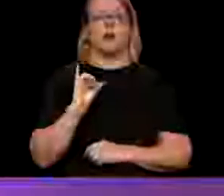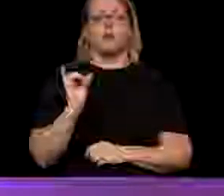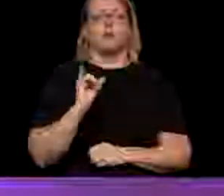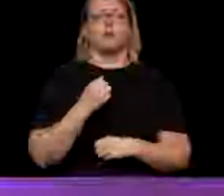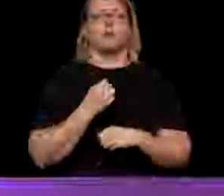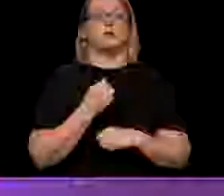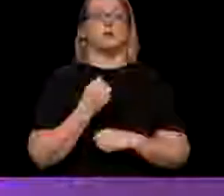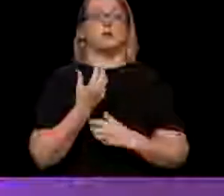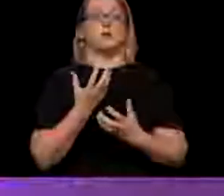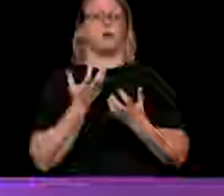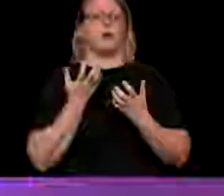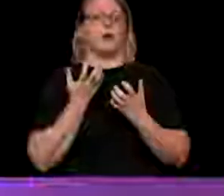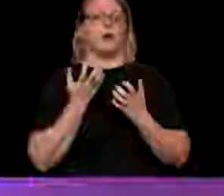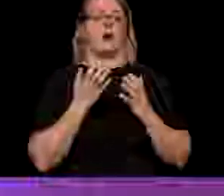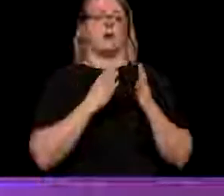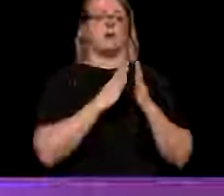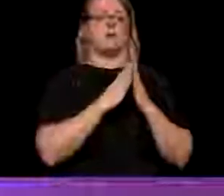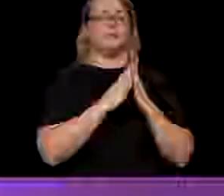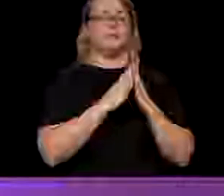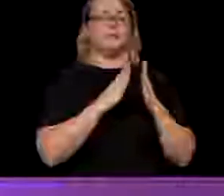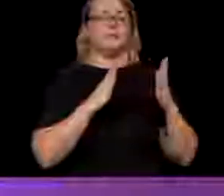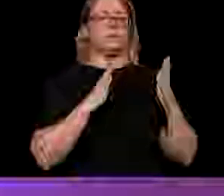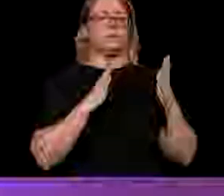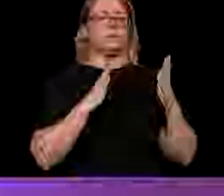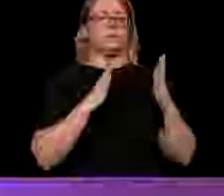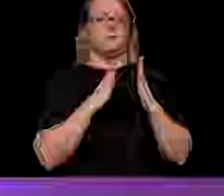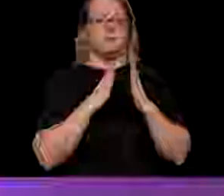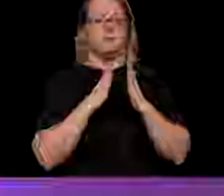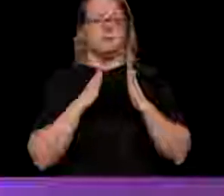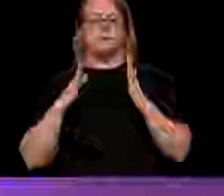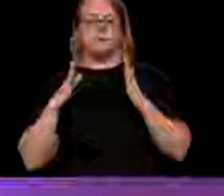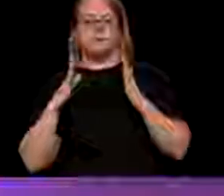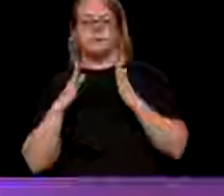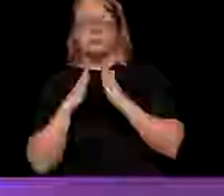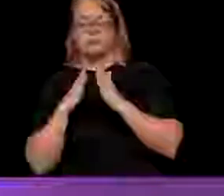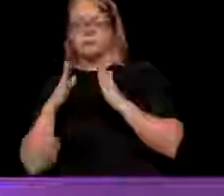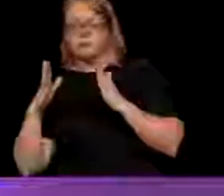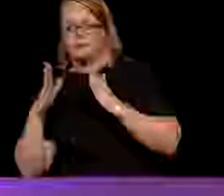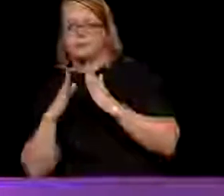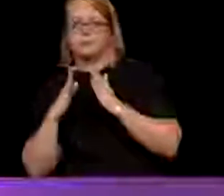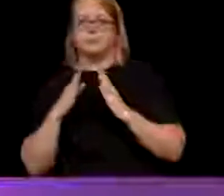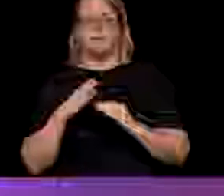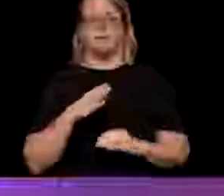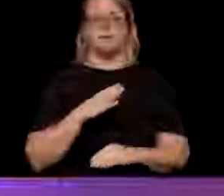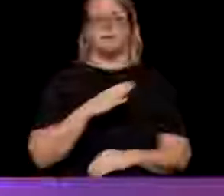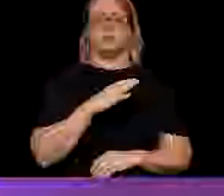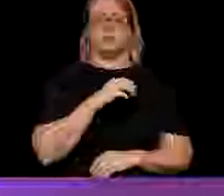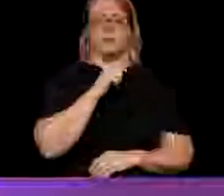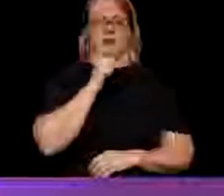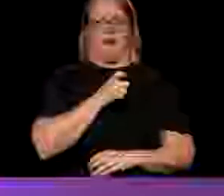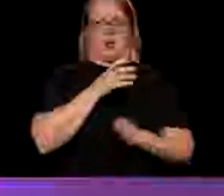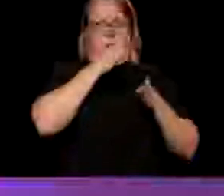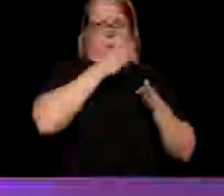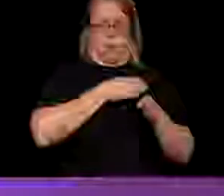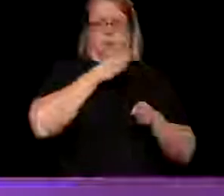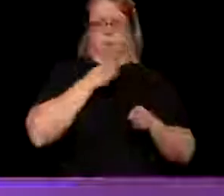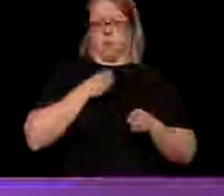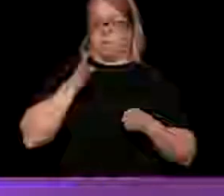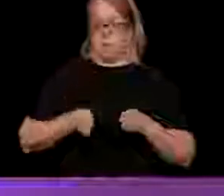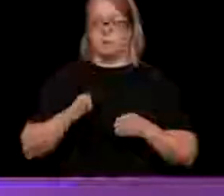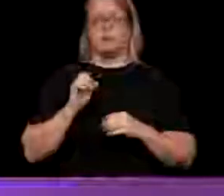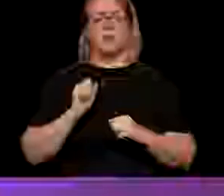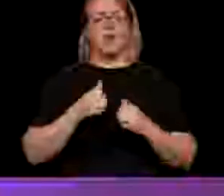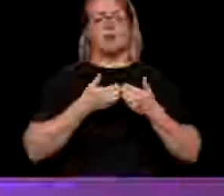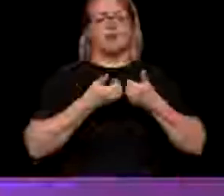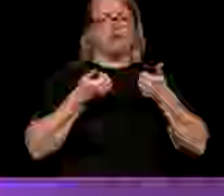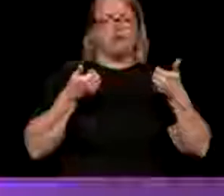also want to avoid being perfect. As I've said many times today, we do not want a perfect pattern. We want it to